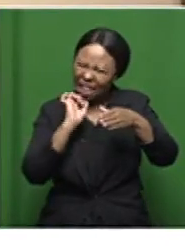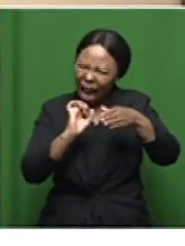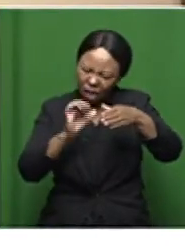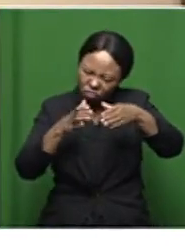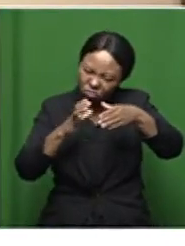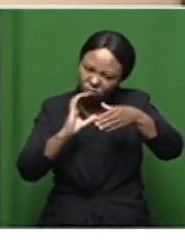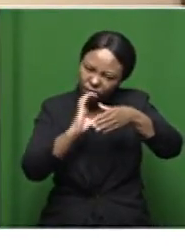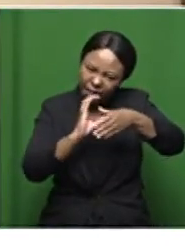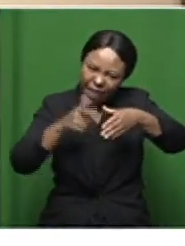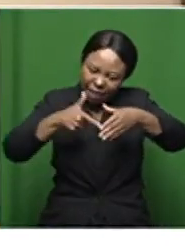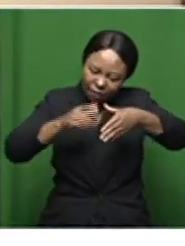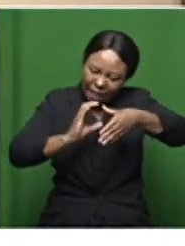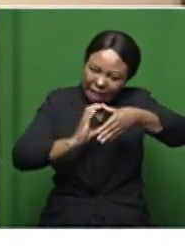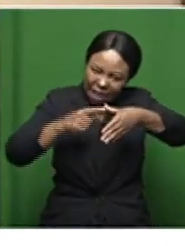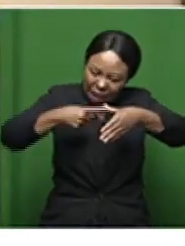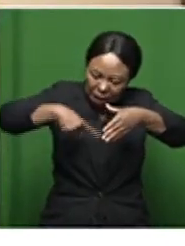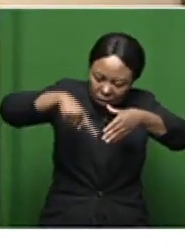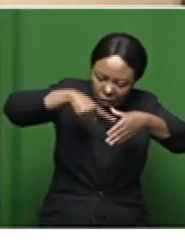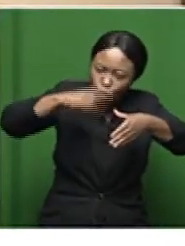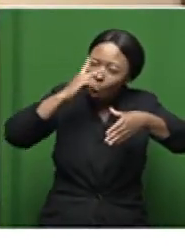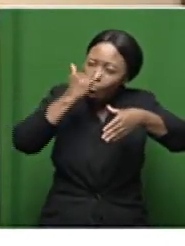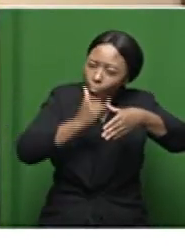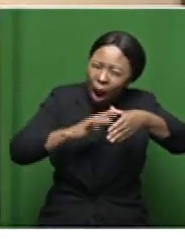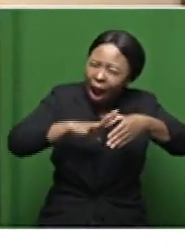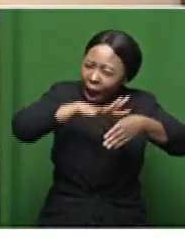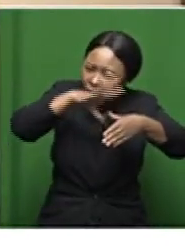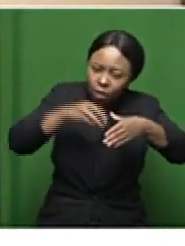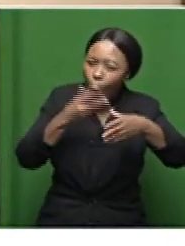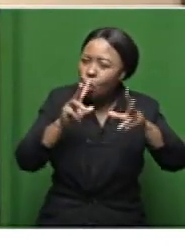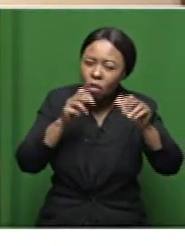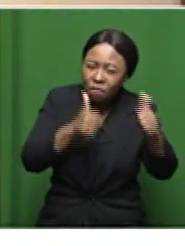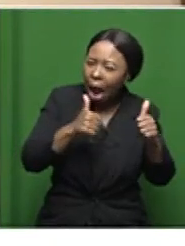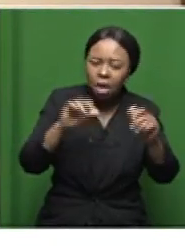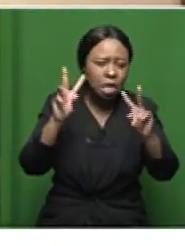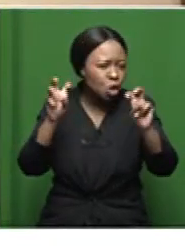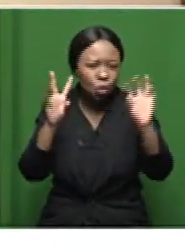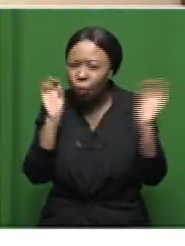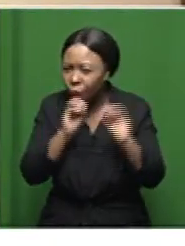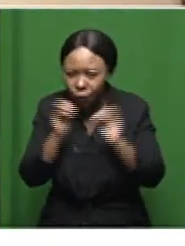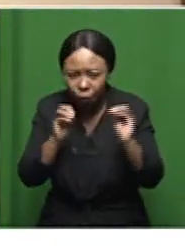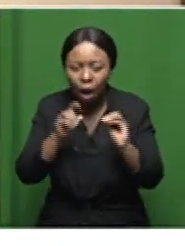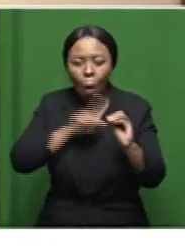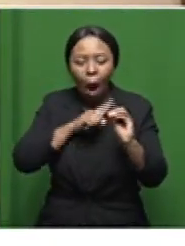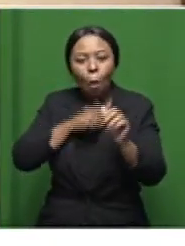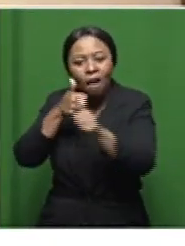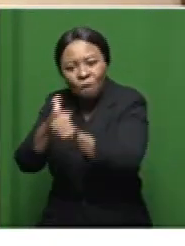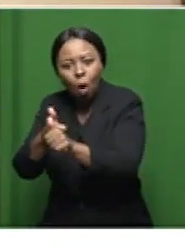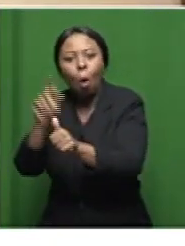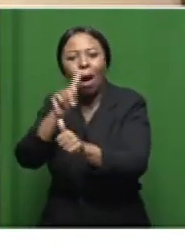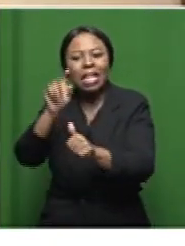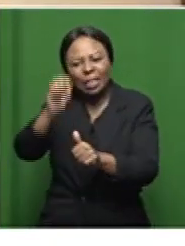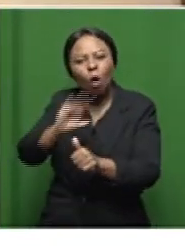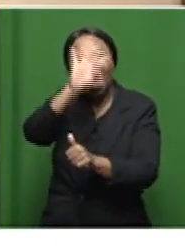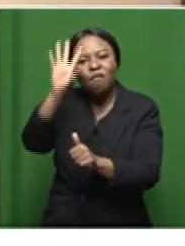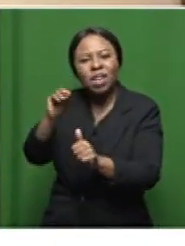that, if the lady is clinically fine, there's no other issues, you would then give them, because we follow what we call South African guidelines.